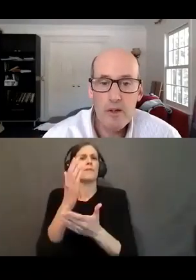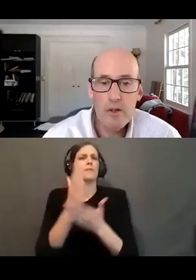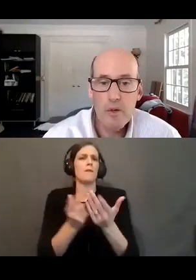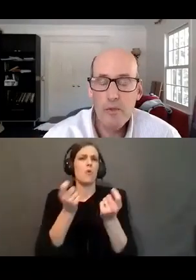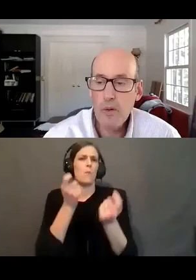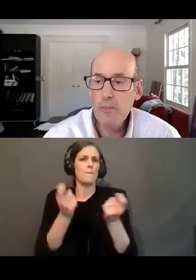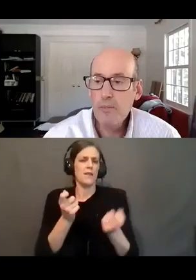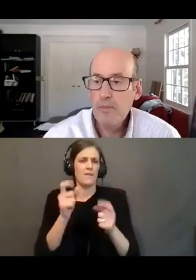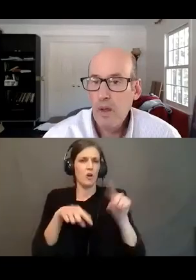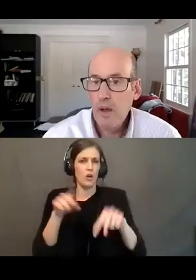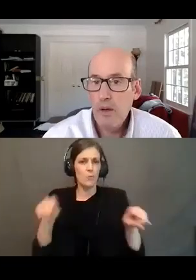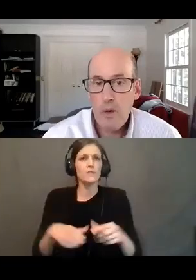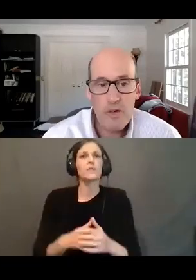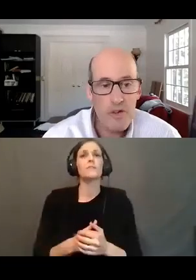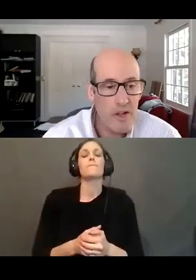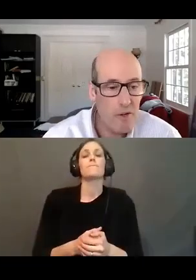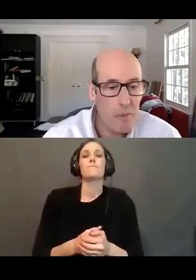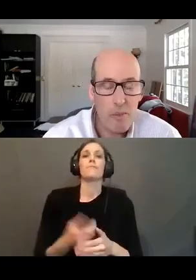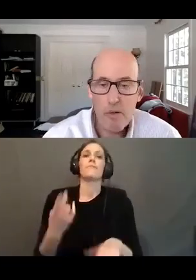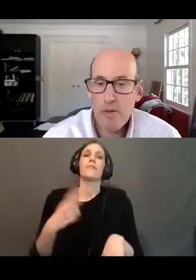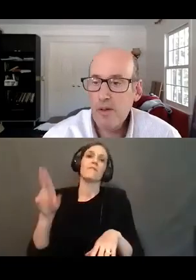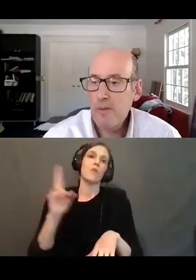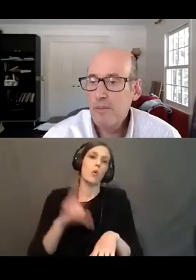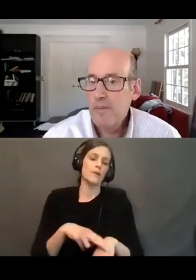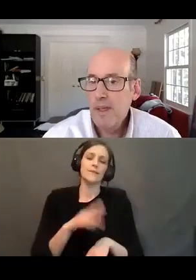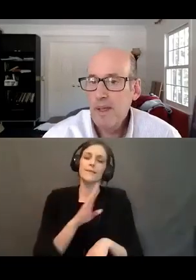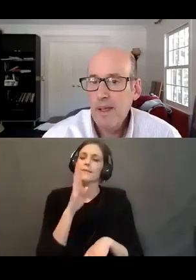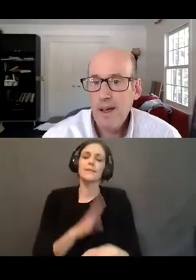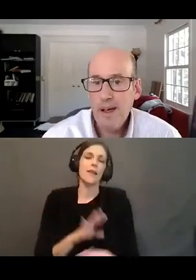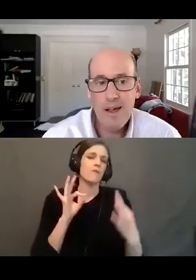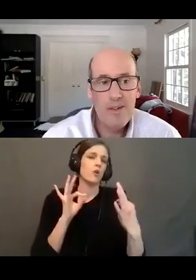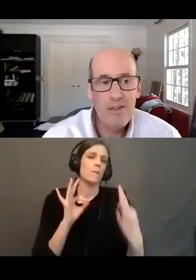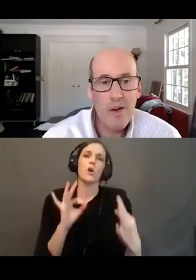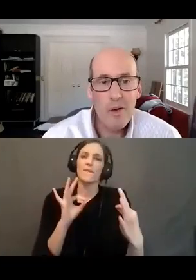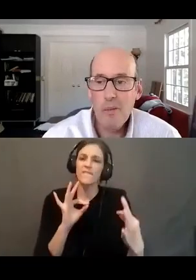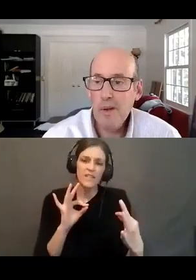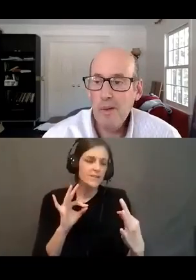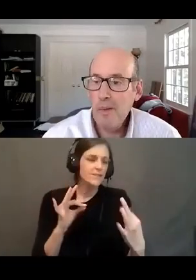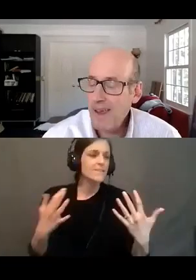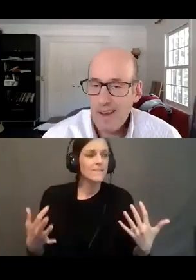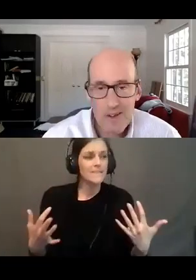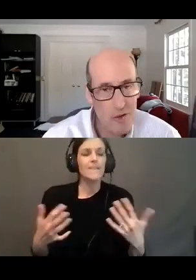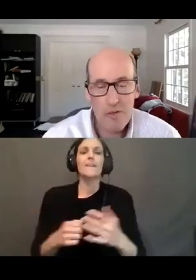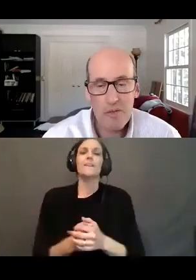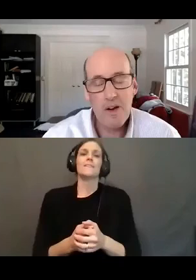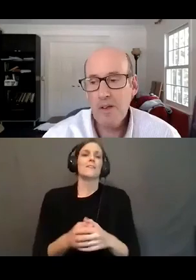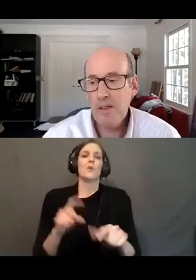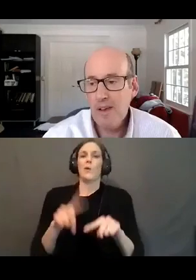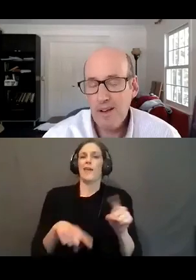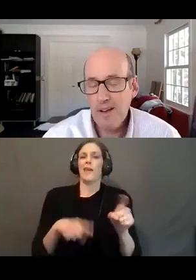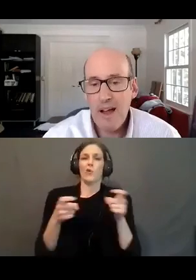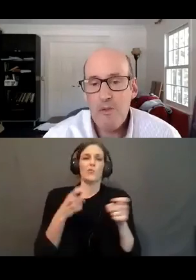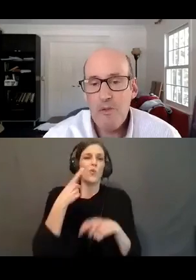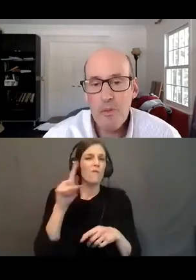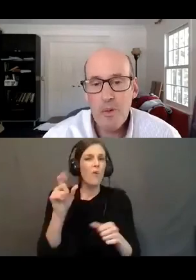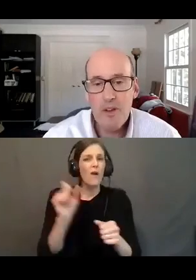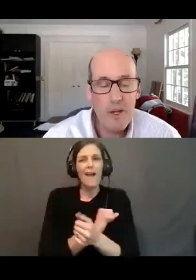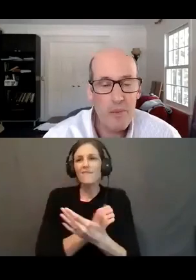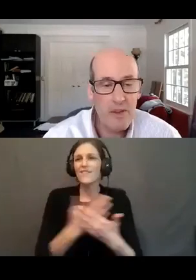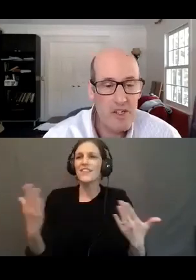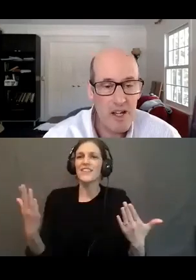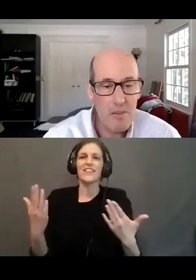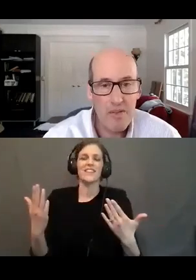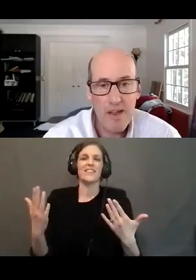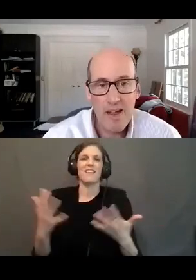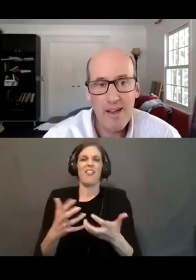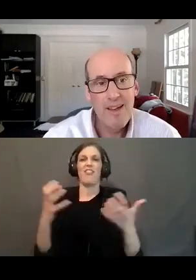directly controlled for. Of course, it'll never be perfect. And so we can't control for everything. And a lot has been coming up in